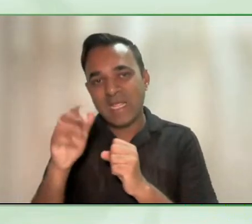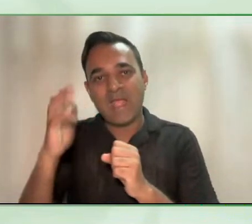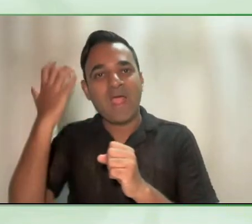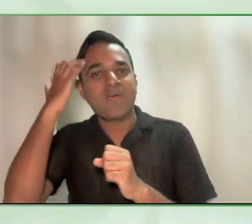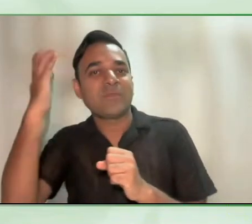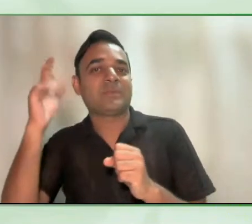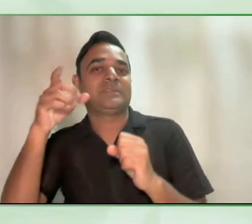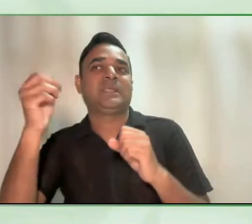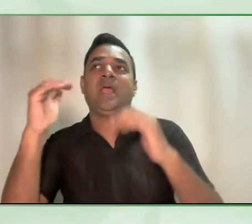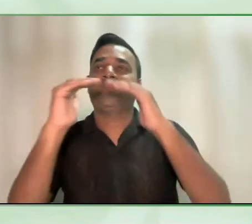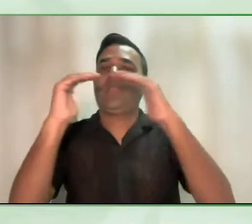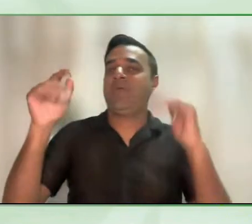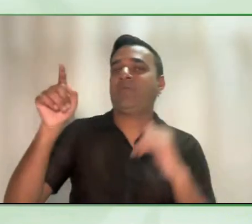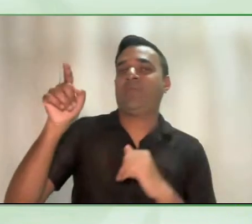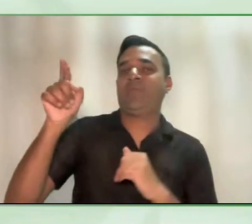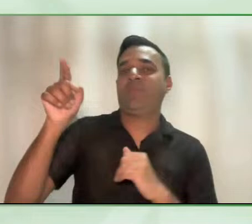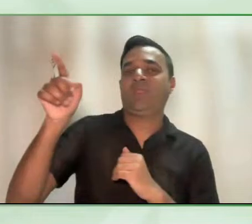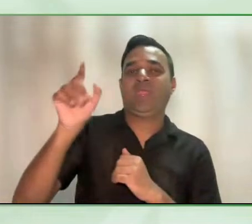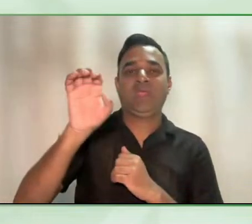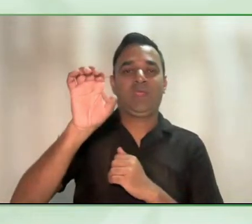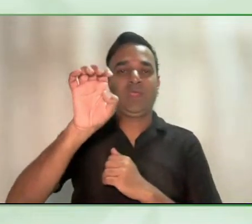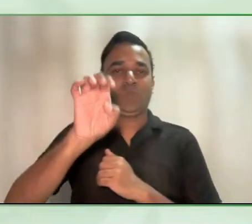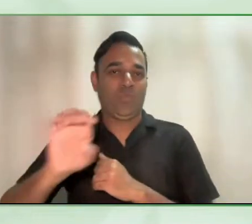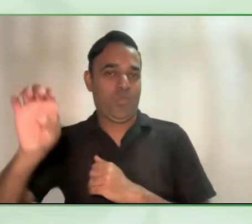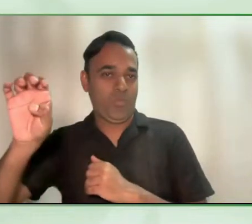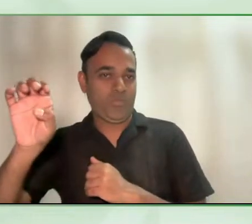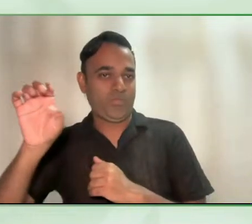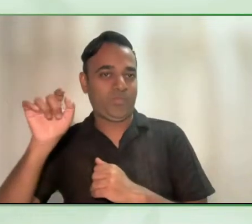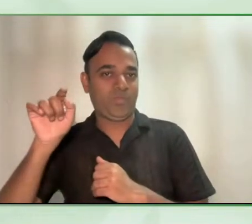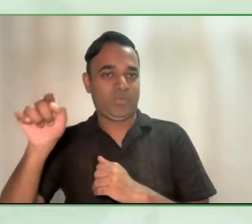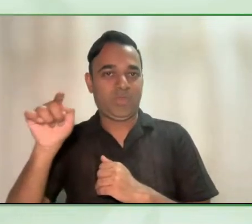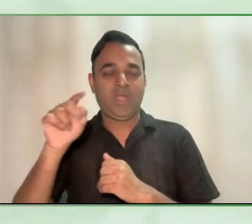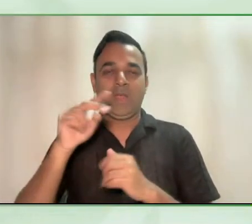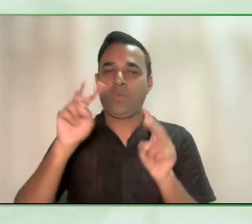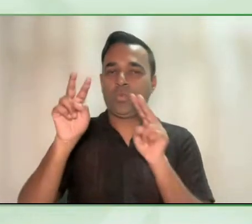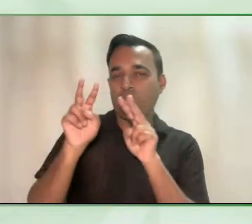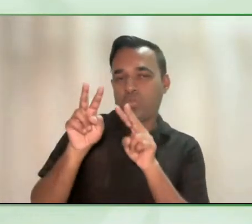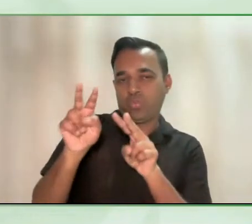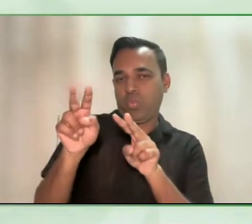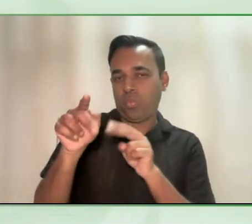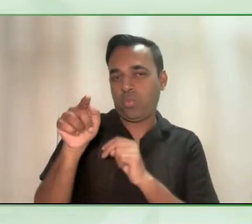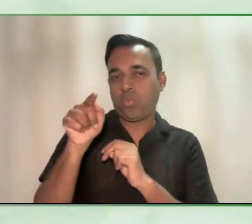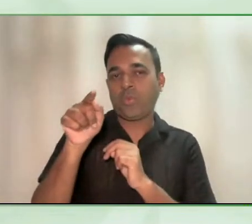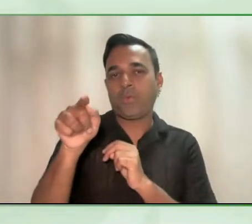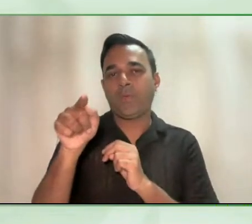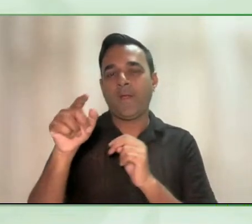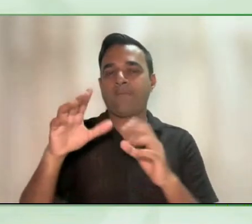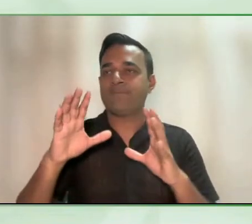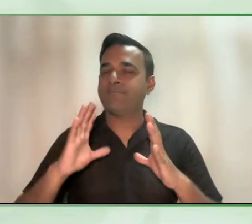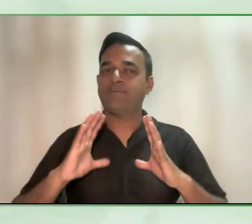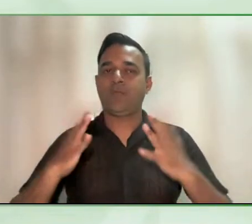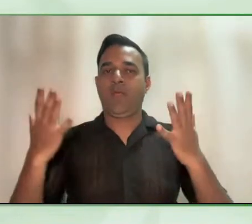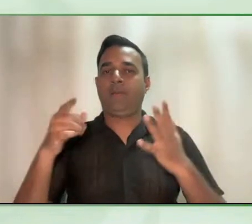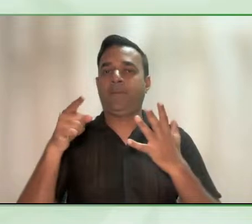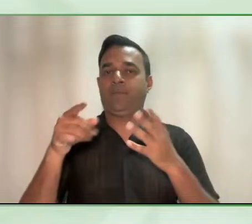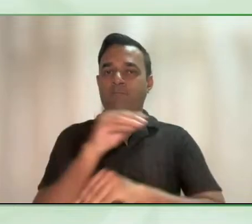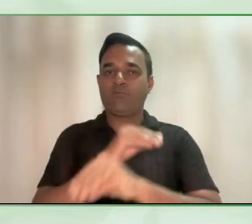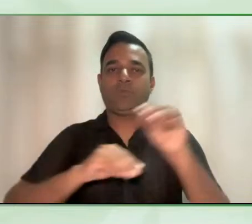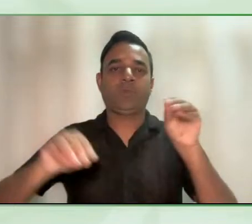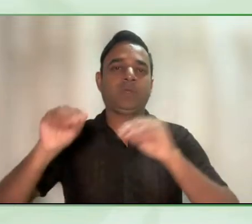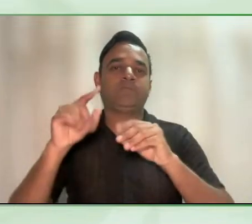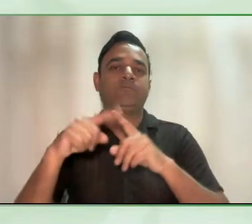policy, to allow disabled artists and disability advocates to move freely throughout